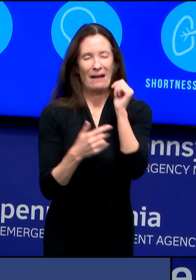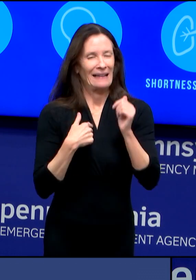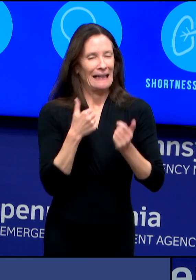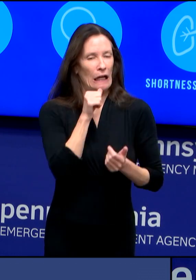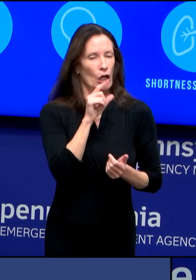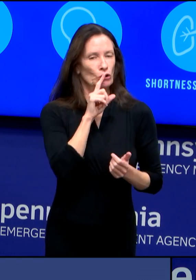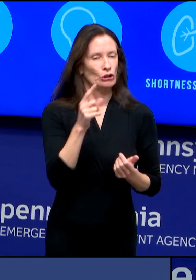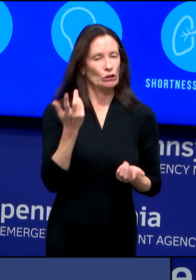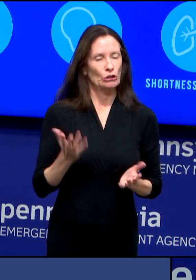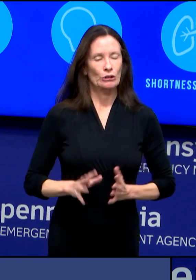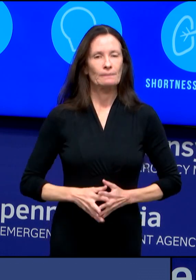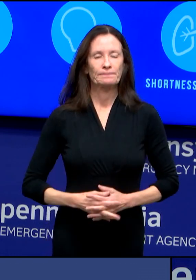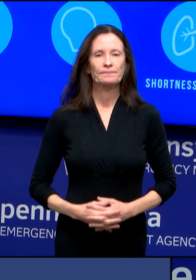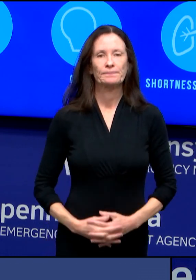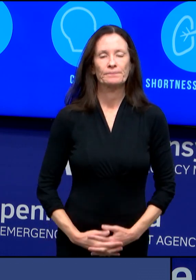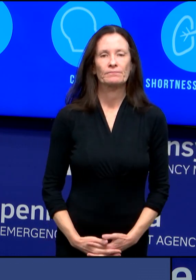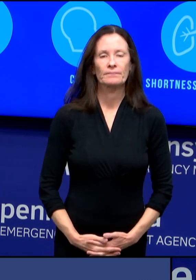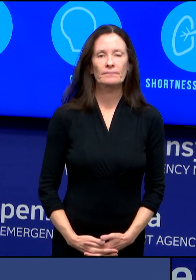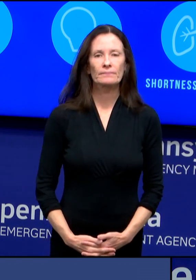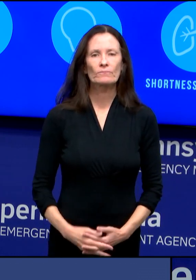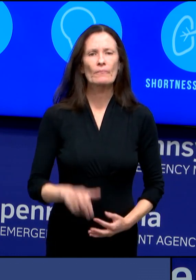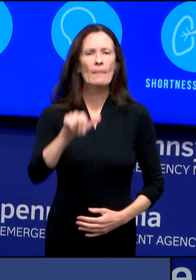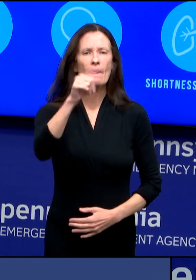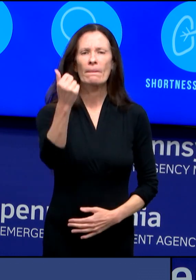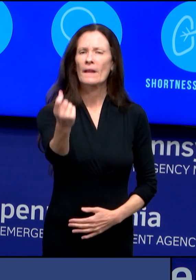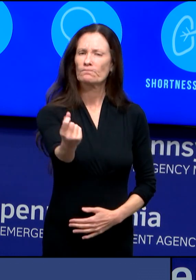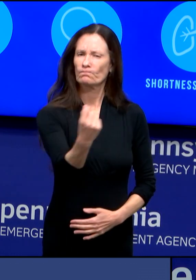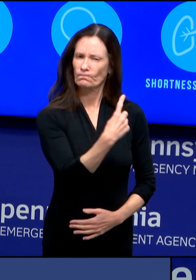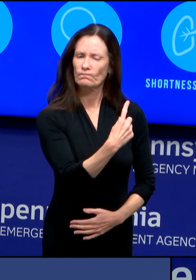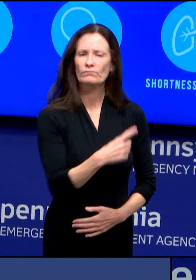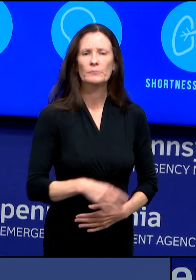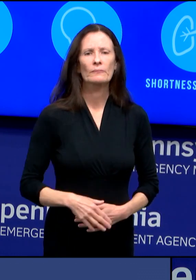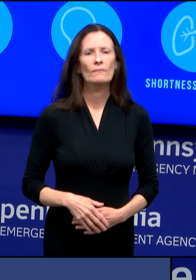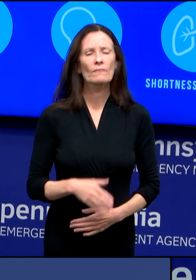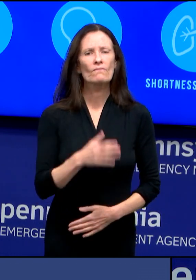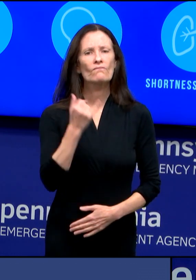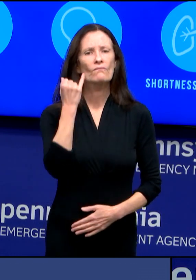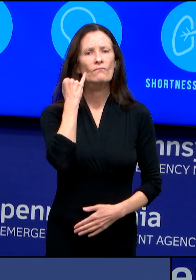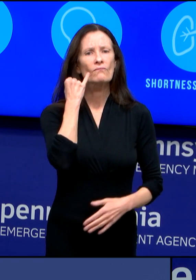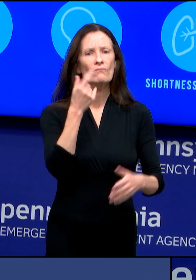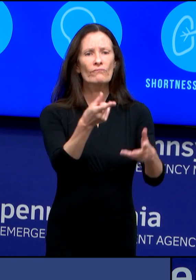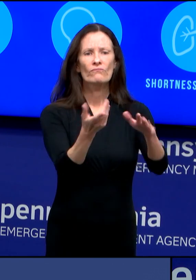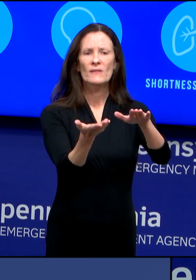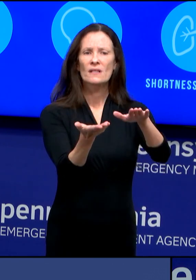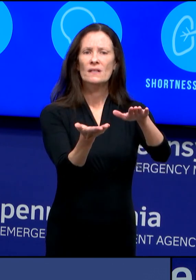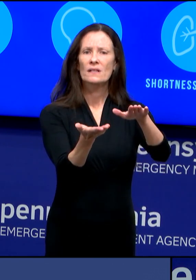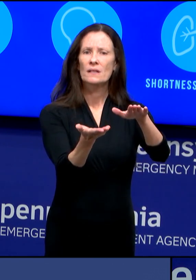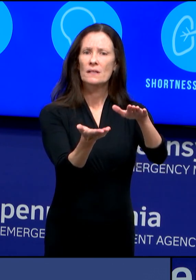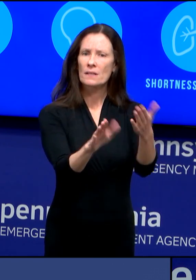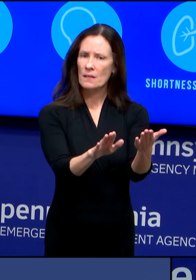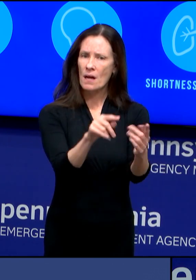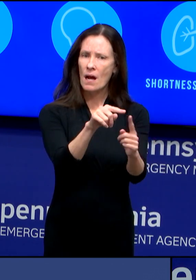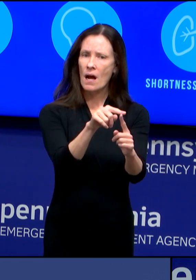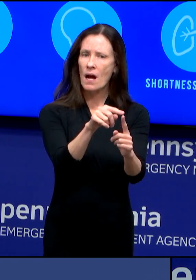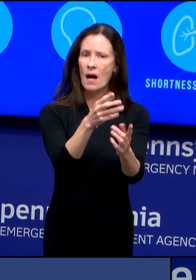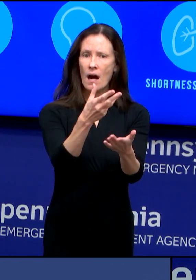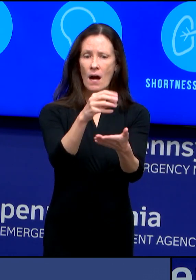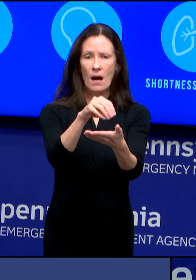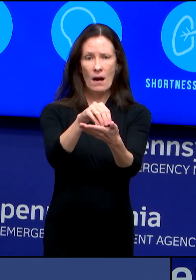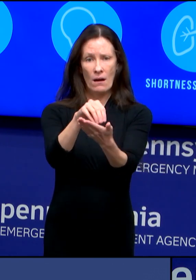as a contributing factor in a death, would the Department of Health include it in the daily report of coronavirus deaths? Yes, that is correct.